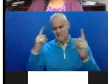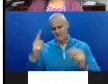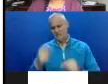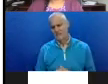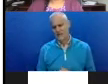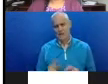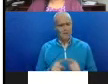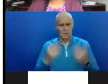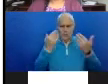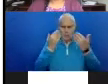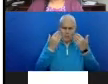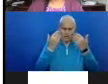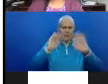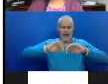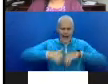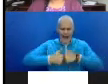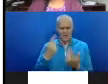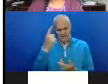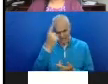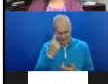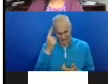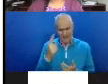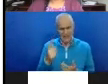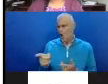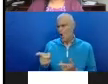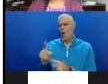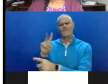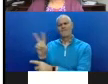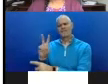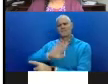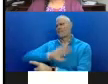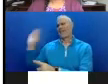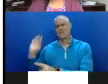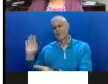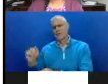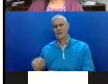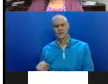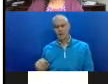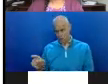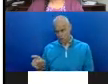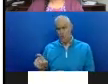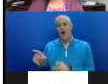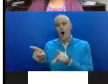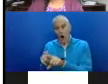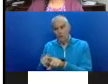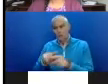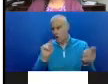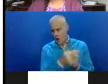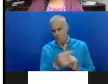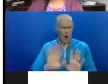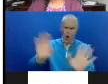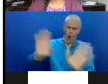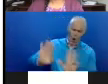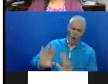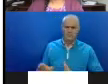didn't know how to think. We thought that we had to treat her only as a victim. We couldn't treat her as somebody who's done any harm, because then maybe